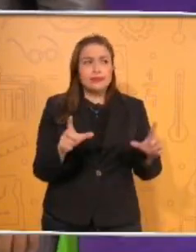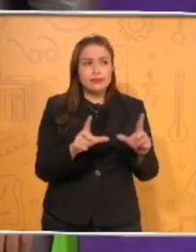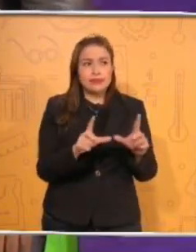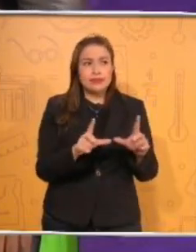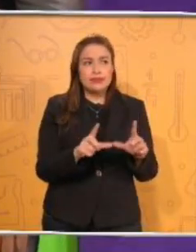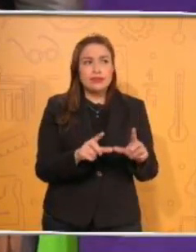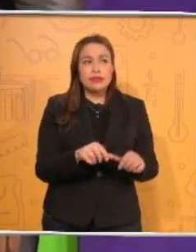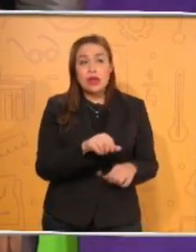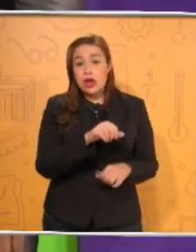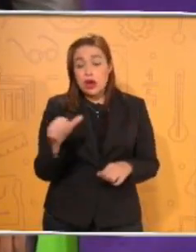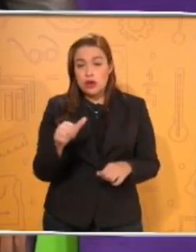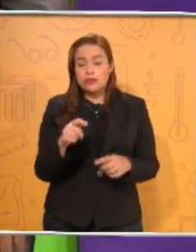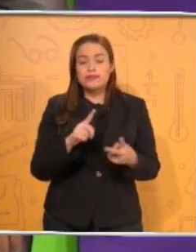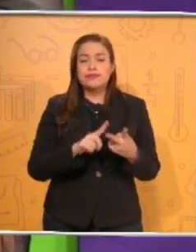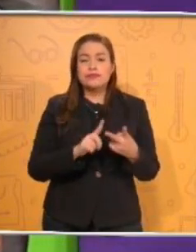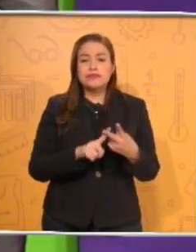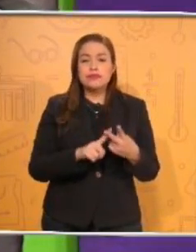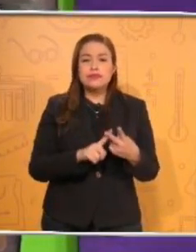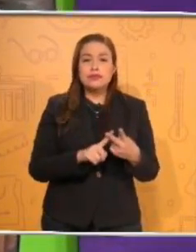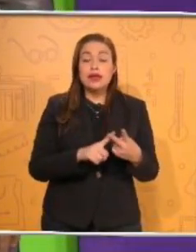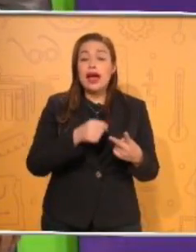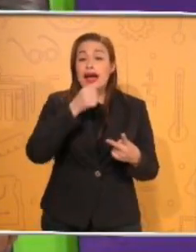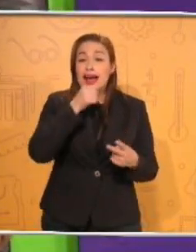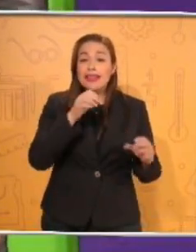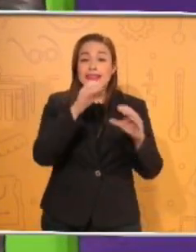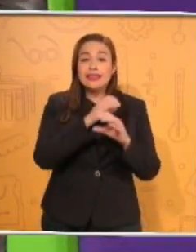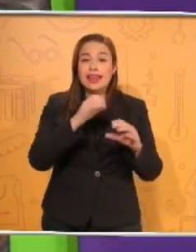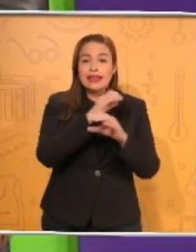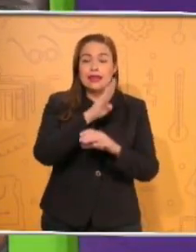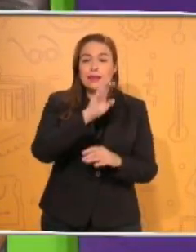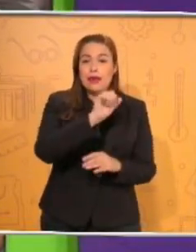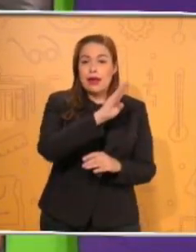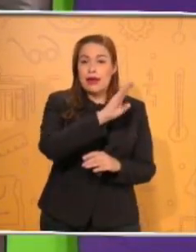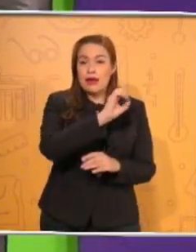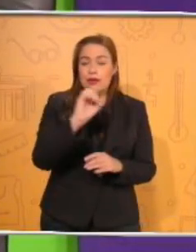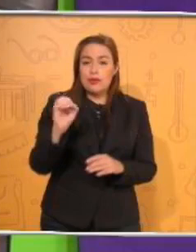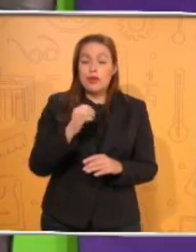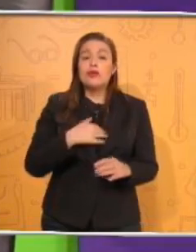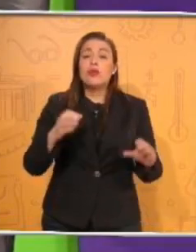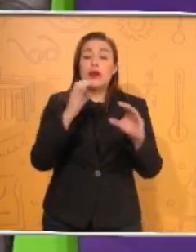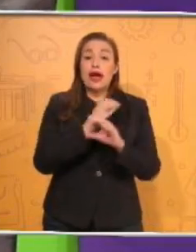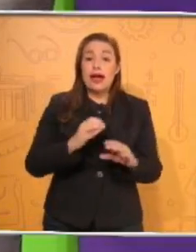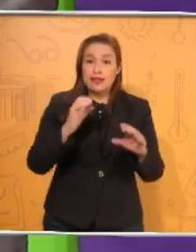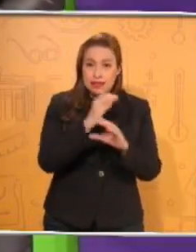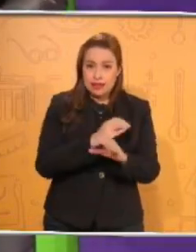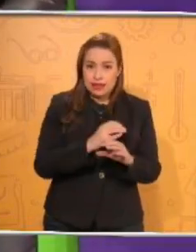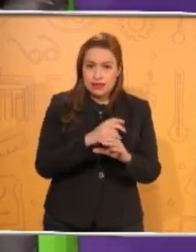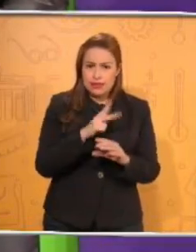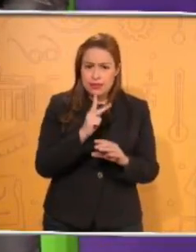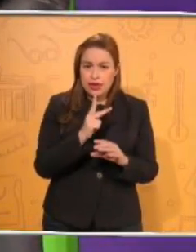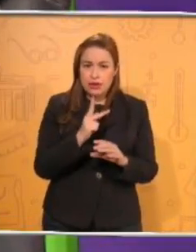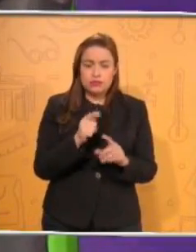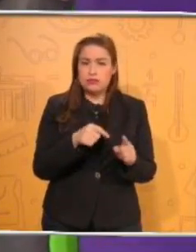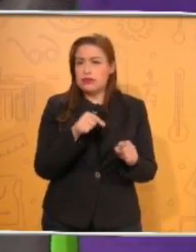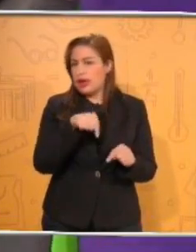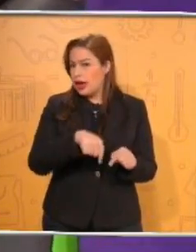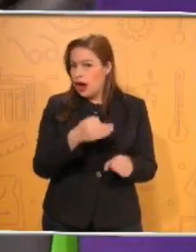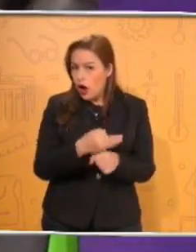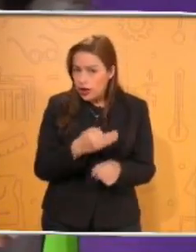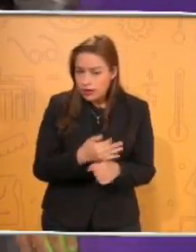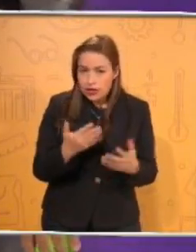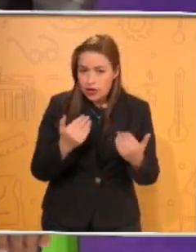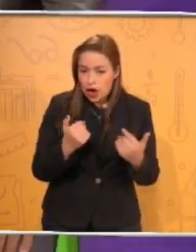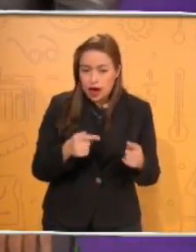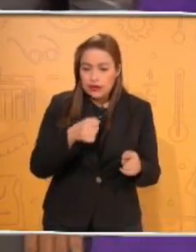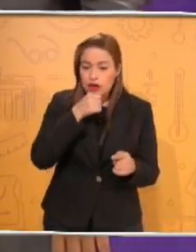was singing Pollo y Conejo song during the concert. But the concert is not in this moment. It